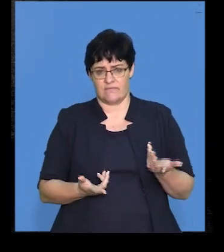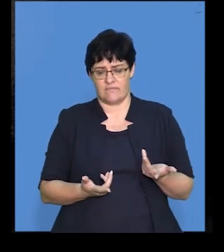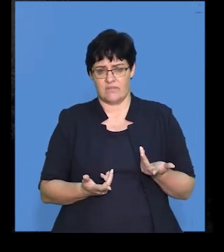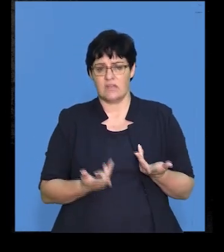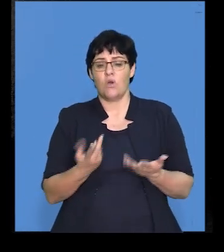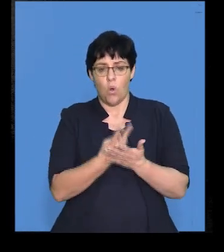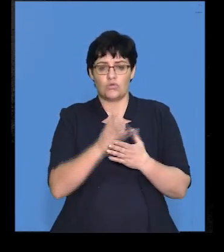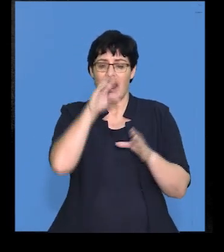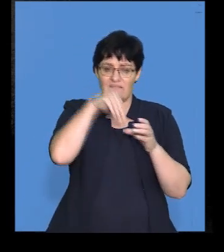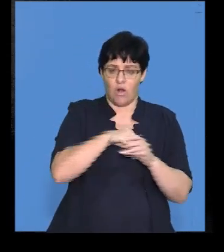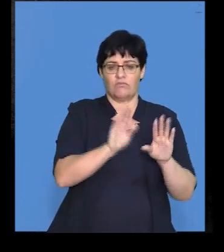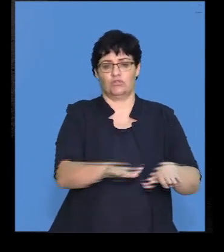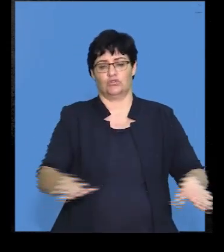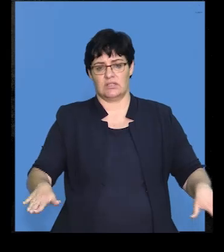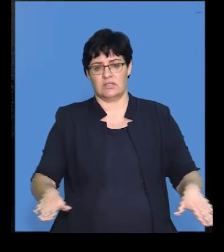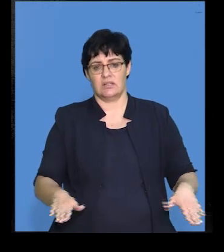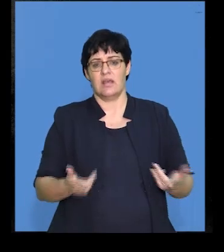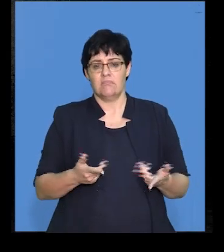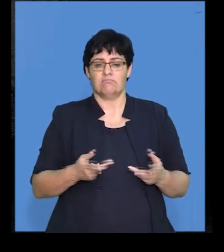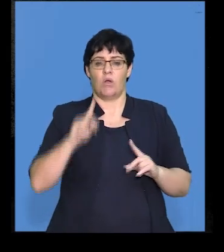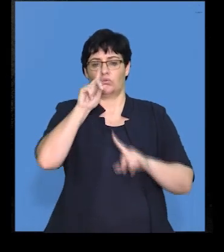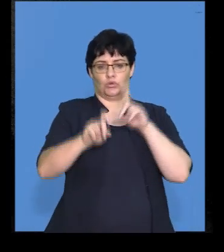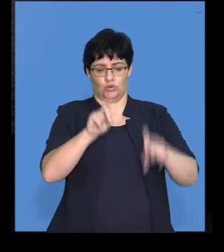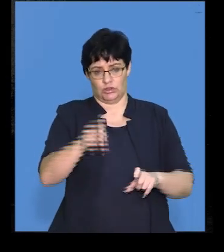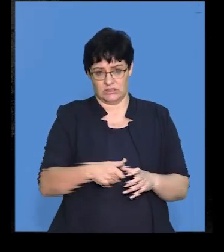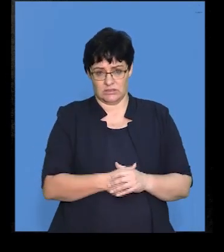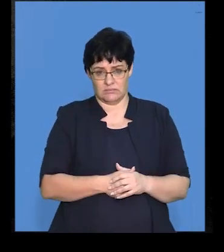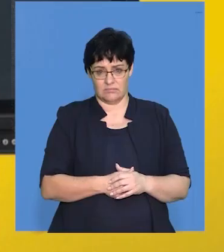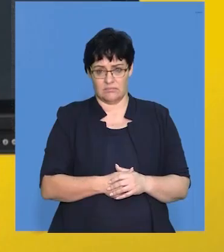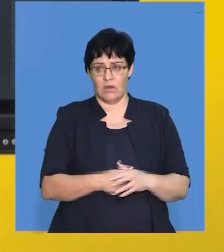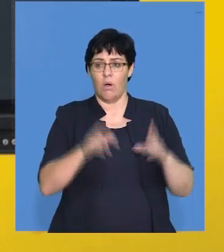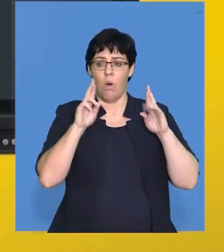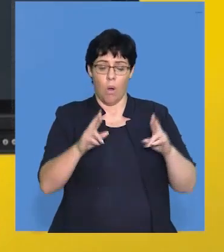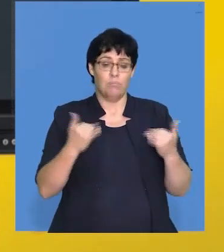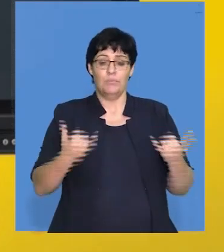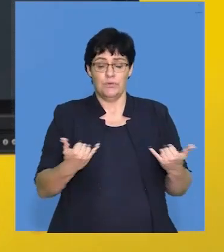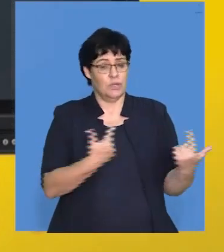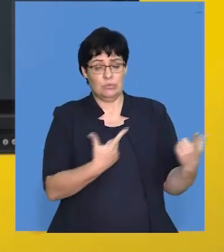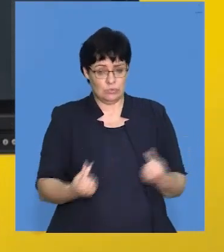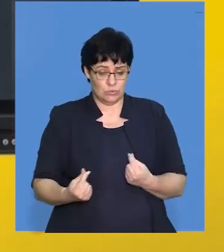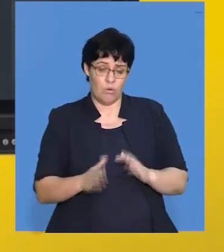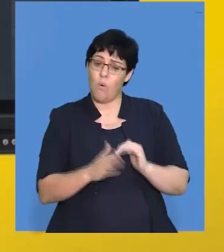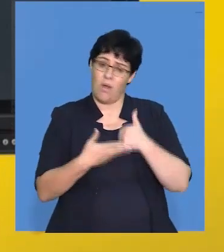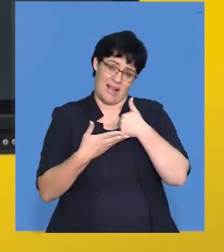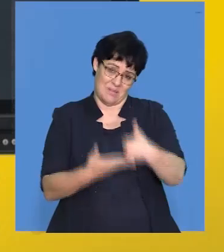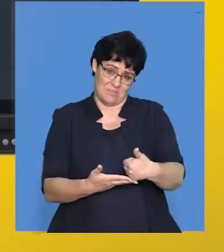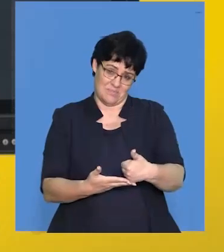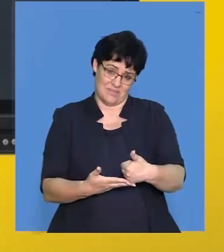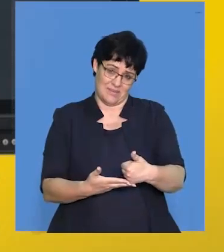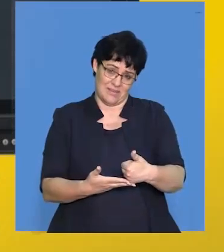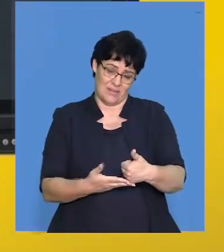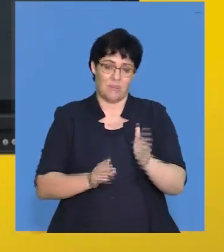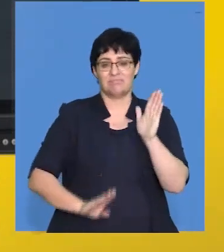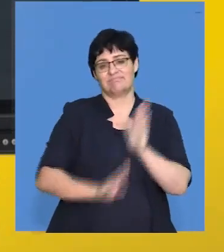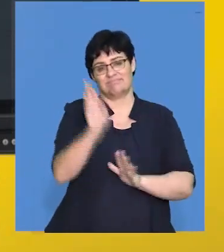even involves the children in a literary quiz. I hope what we've done today will help you ace